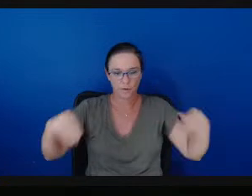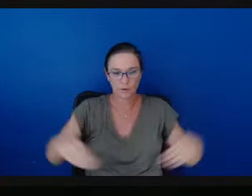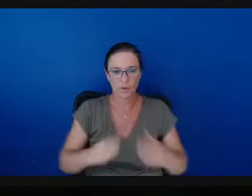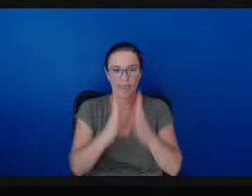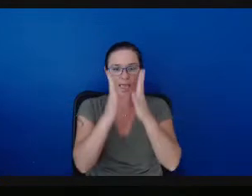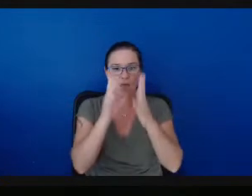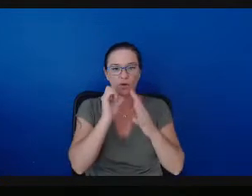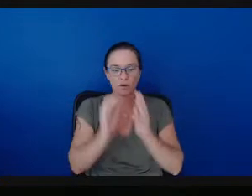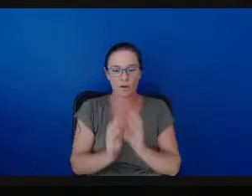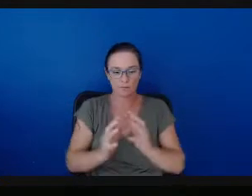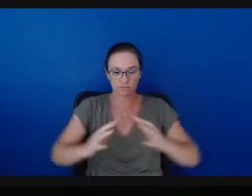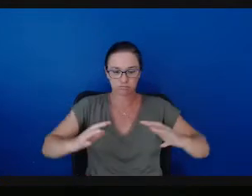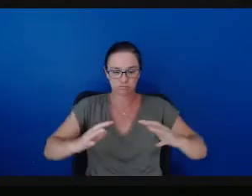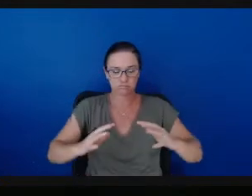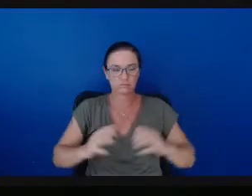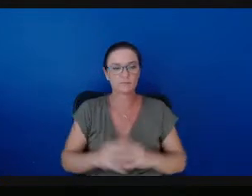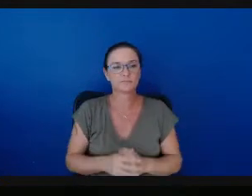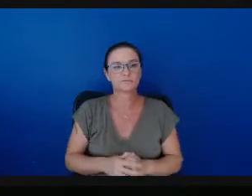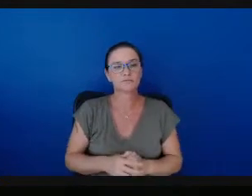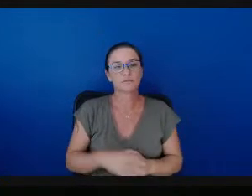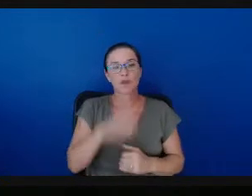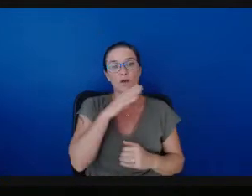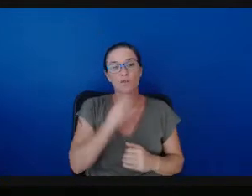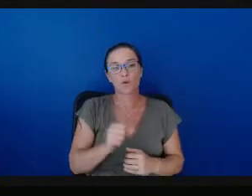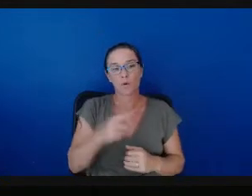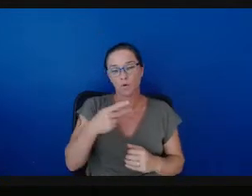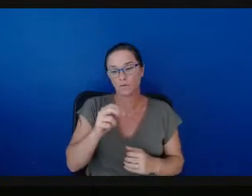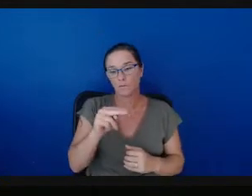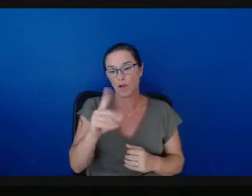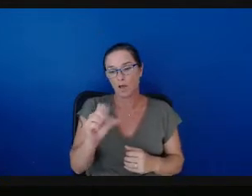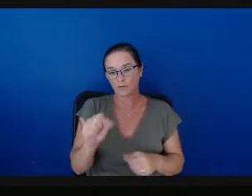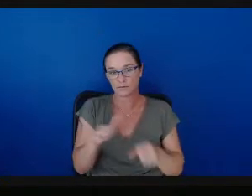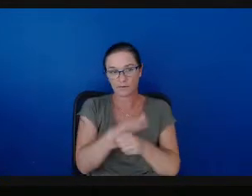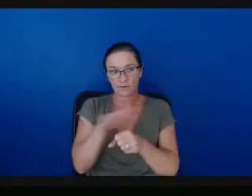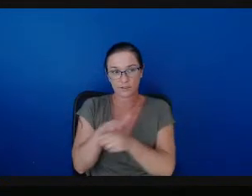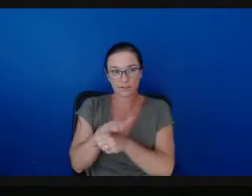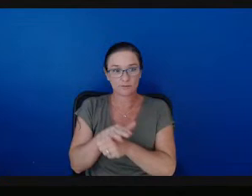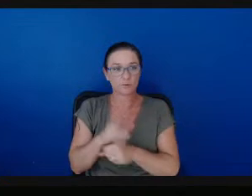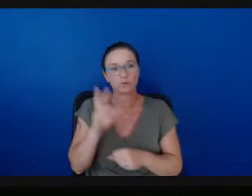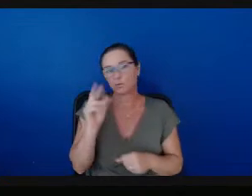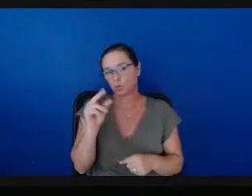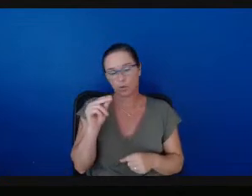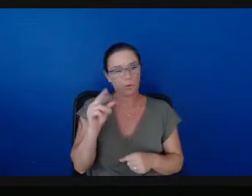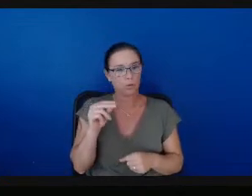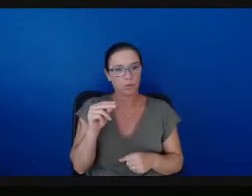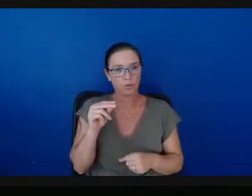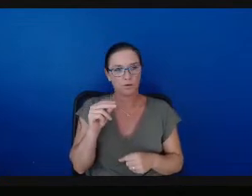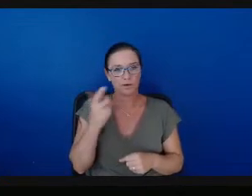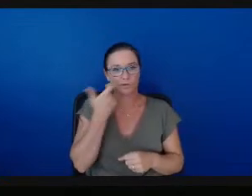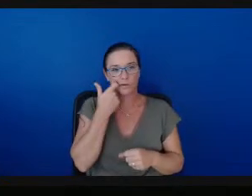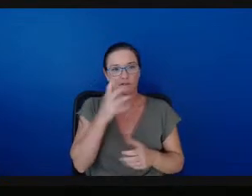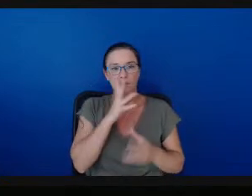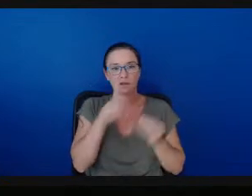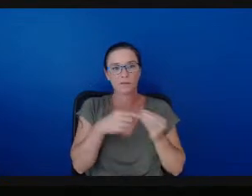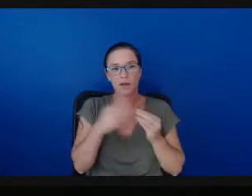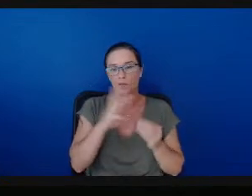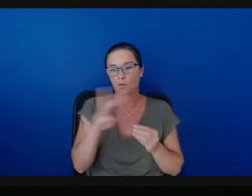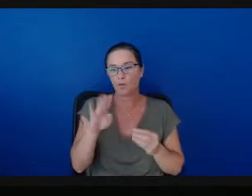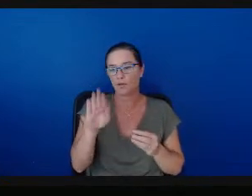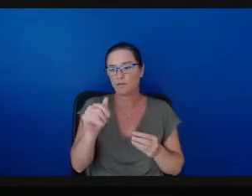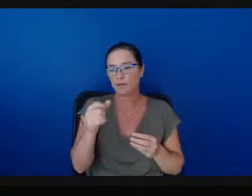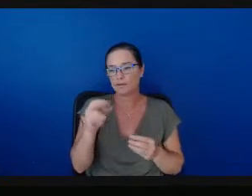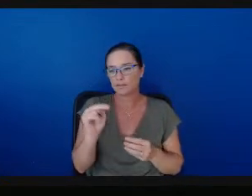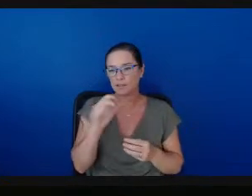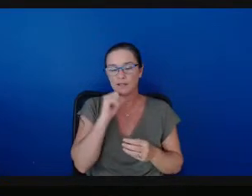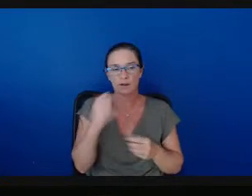outwards. Are the old ponds filled in? No, they're not. We just talked about the West Basin not being filled in